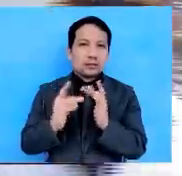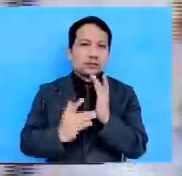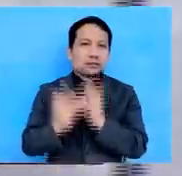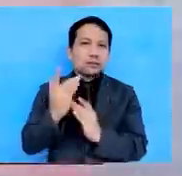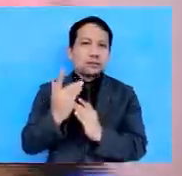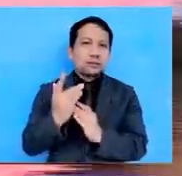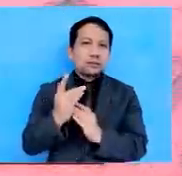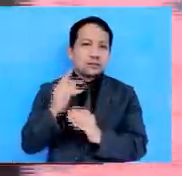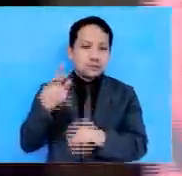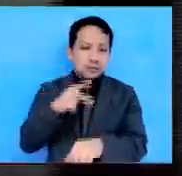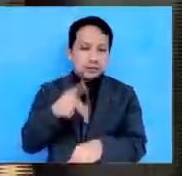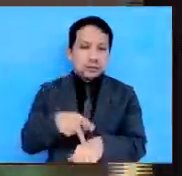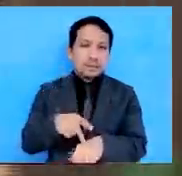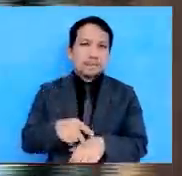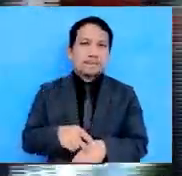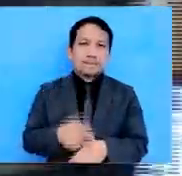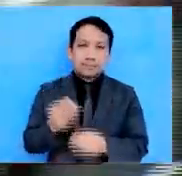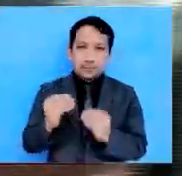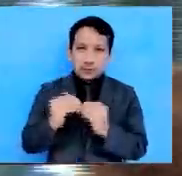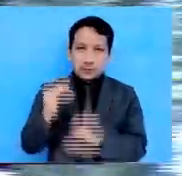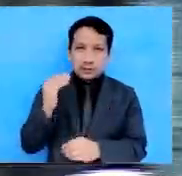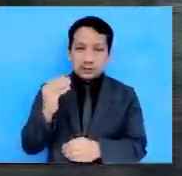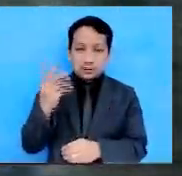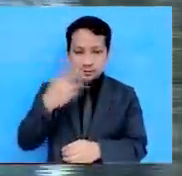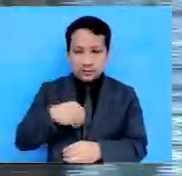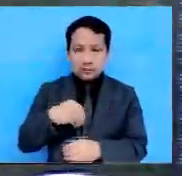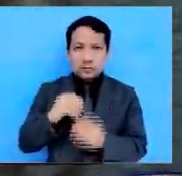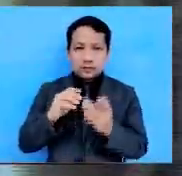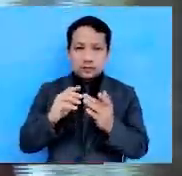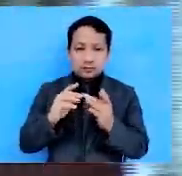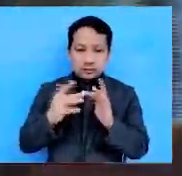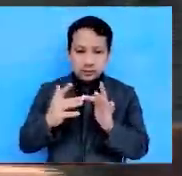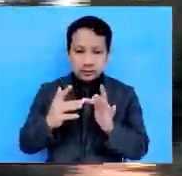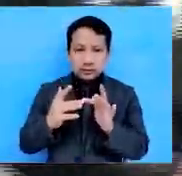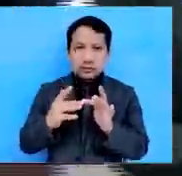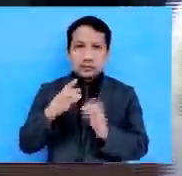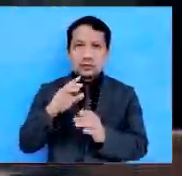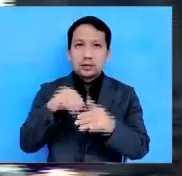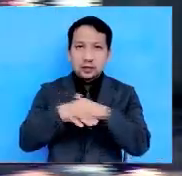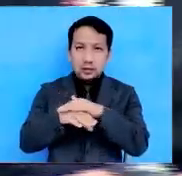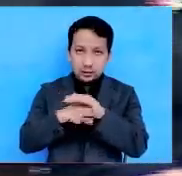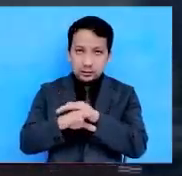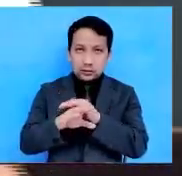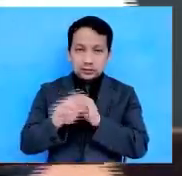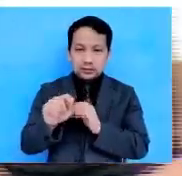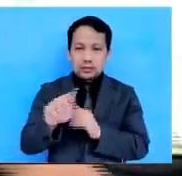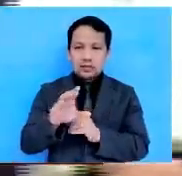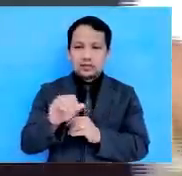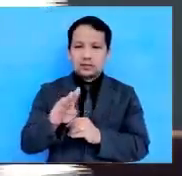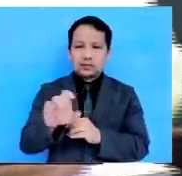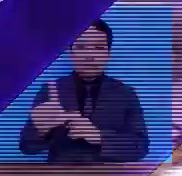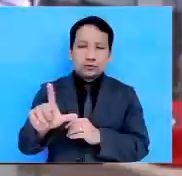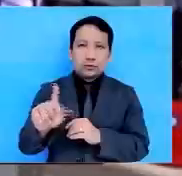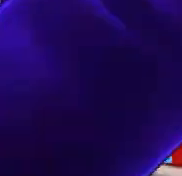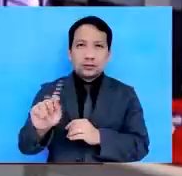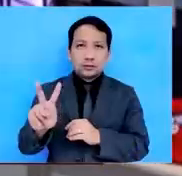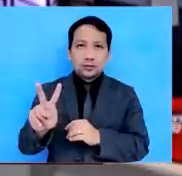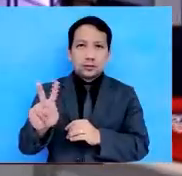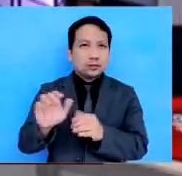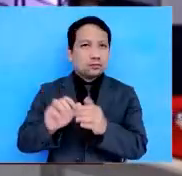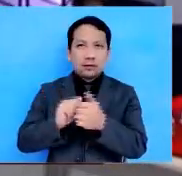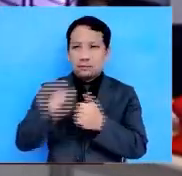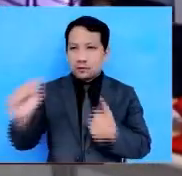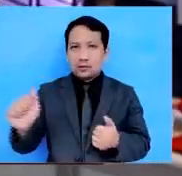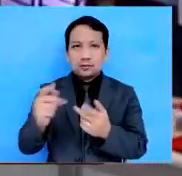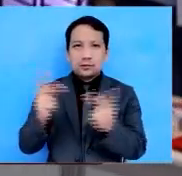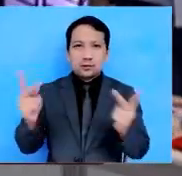bansa. Lalo na ang pagbibigay ng dekalidad na internet at cable TV access sa mga nasa malalayong lugar. Nakakababa